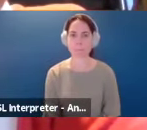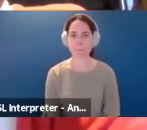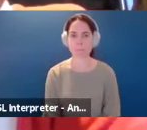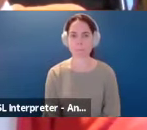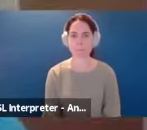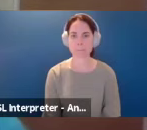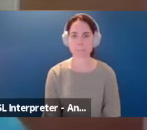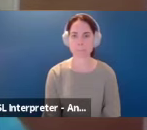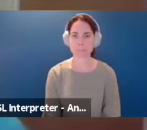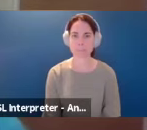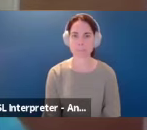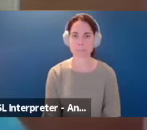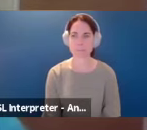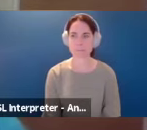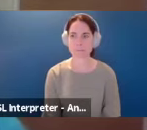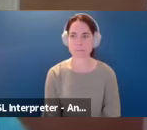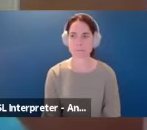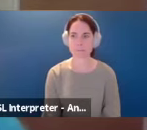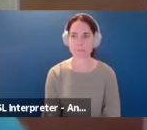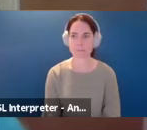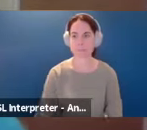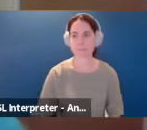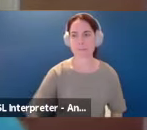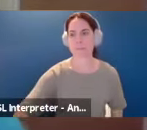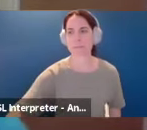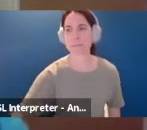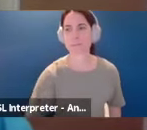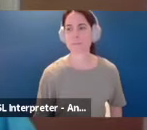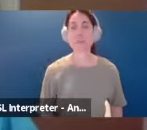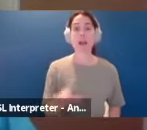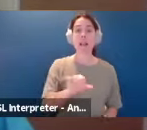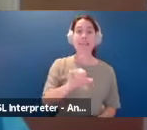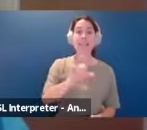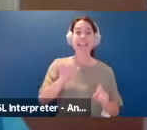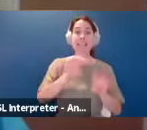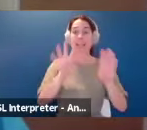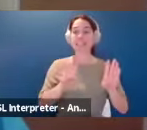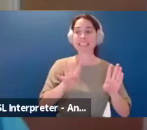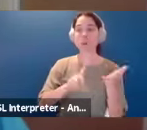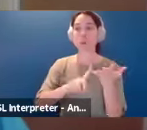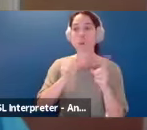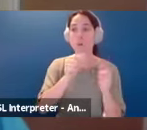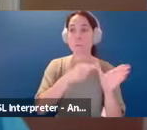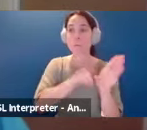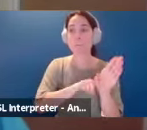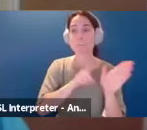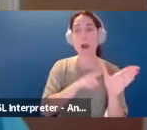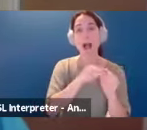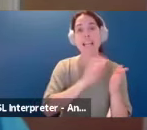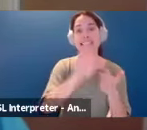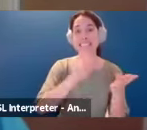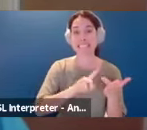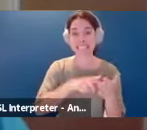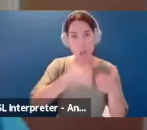our next panelist is upayadi upayadi was born in france of american parents of